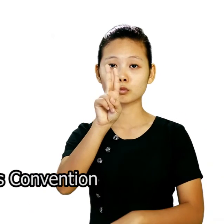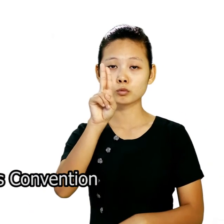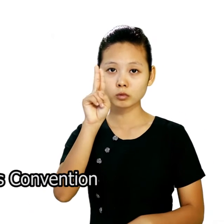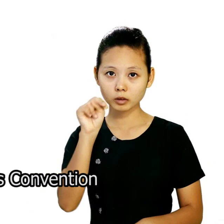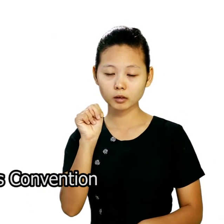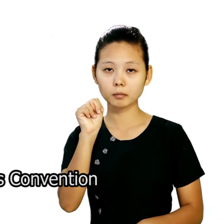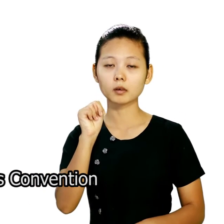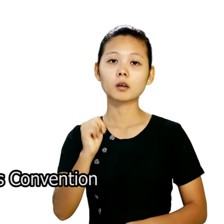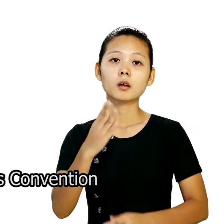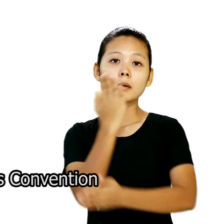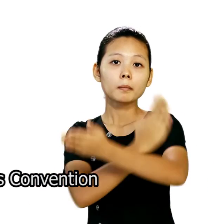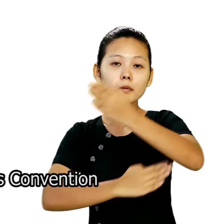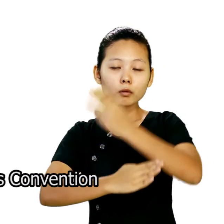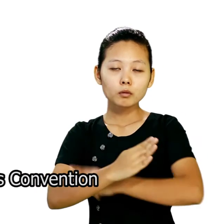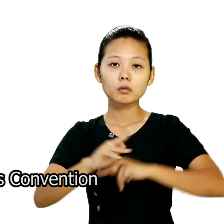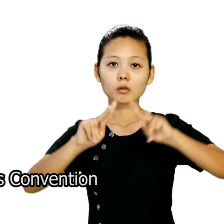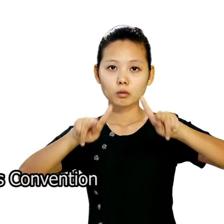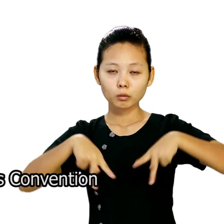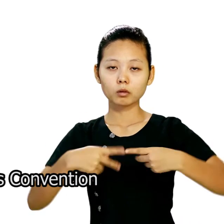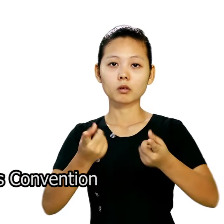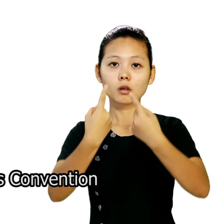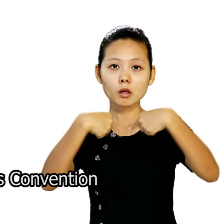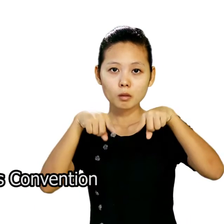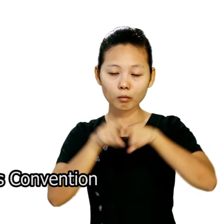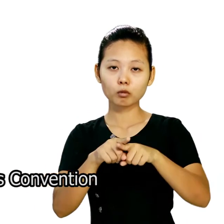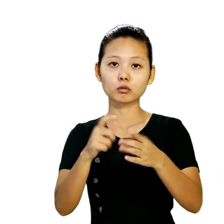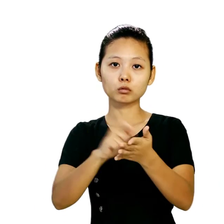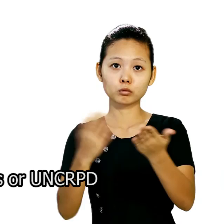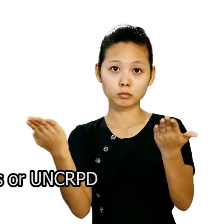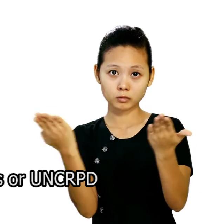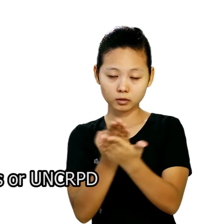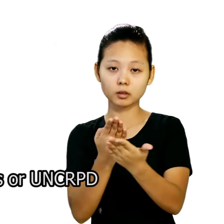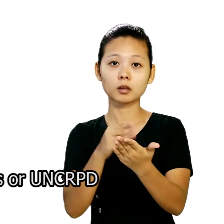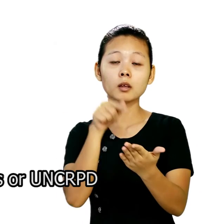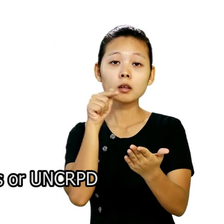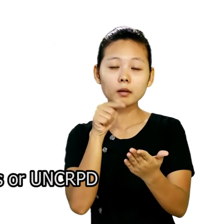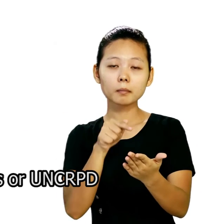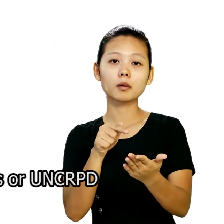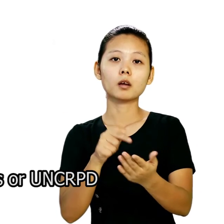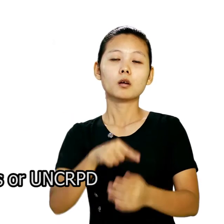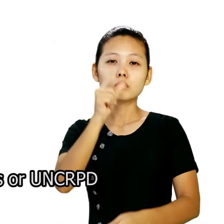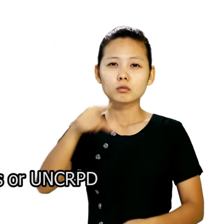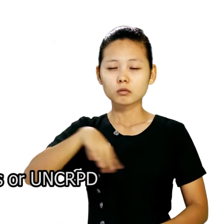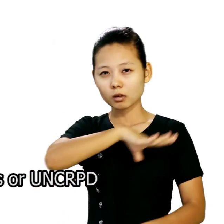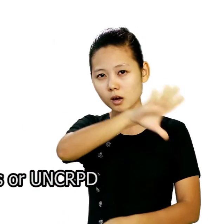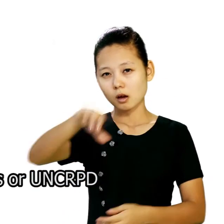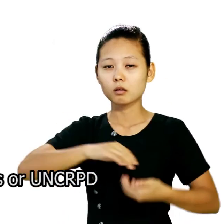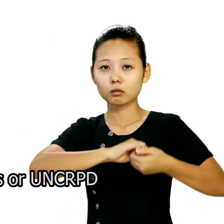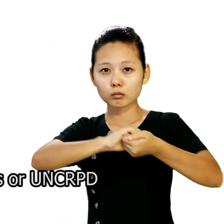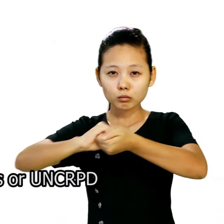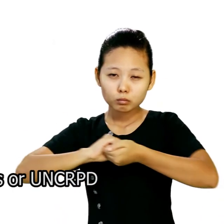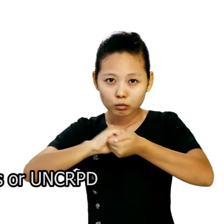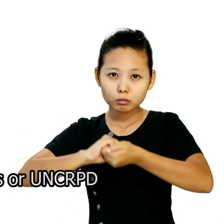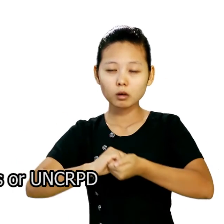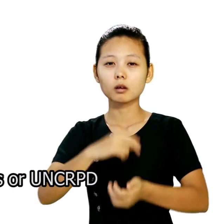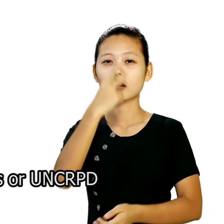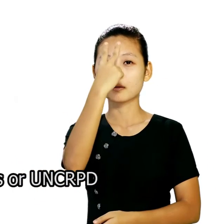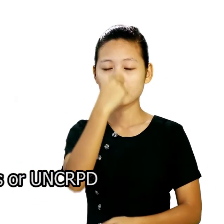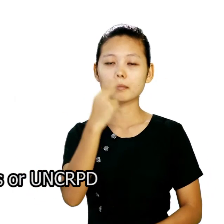Inclusion lies at the heart of the United Nations Convention on the Rights of Persons with Disabilities,